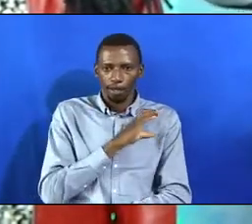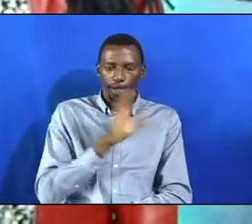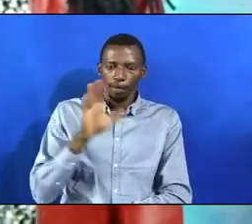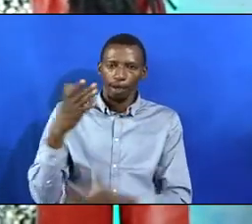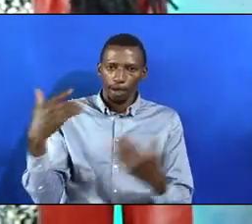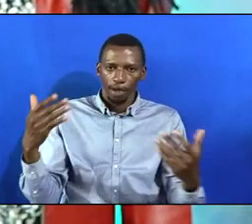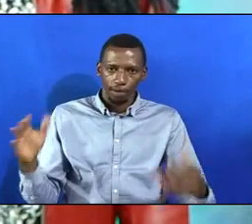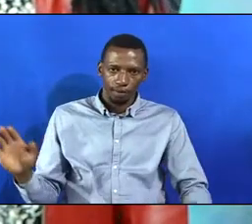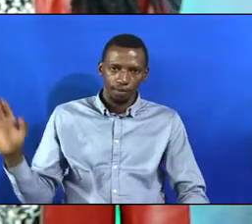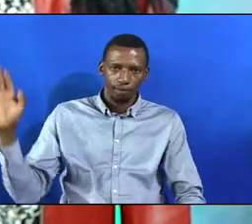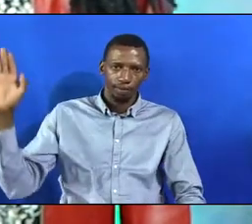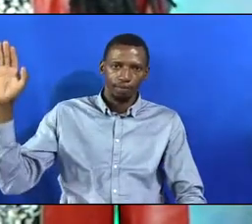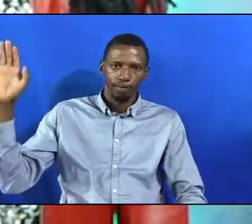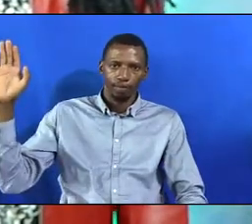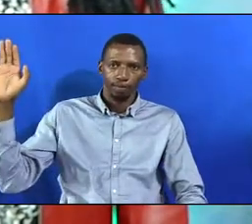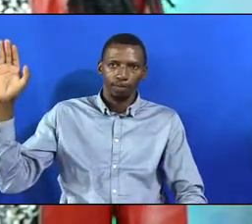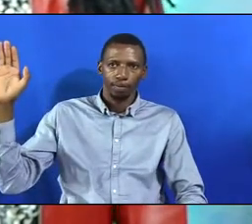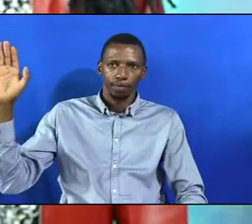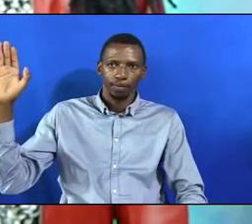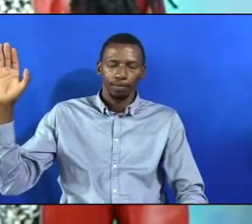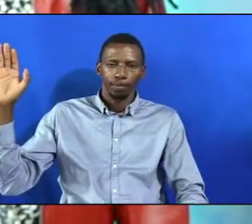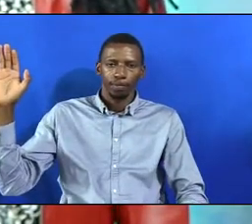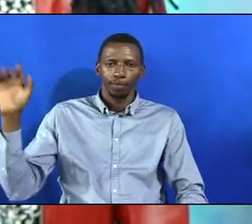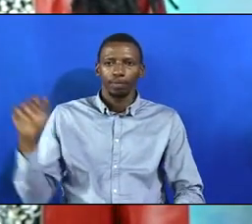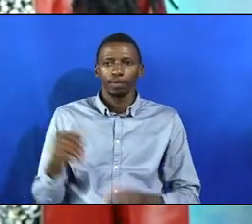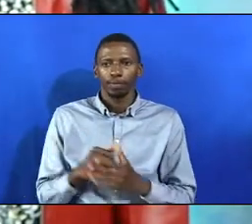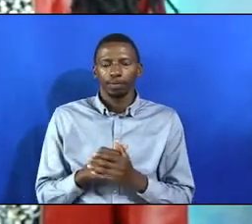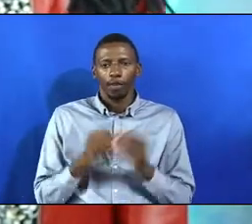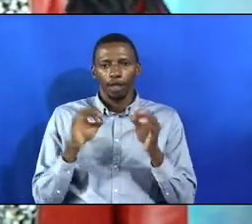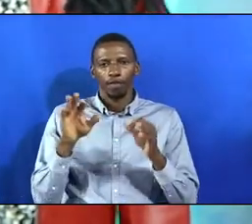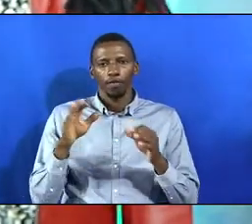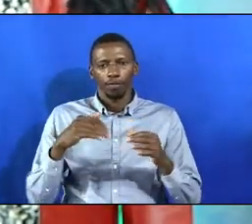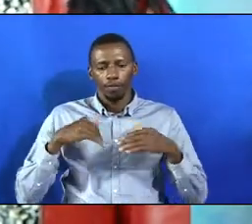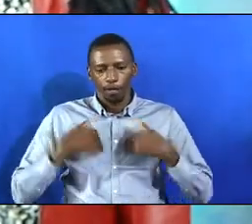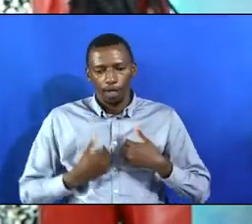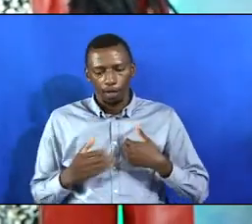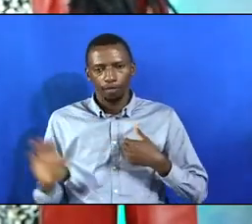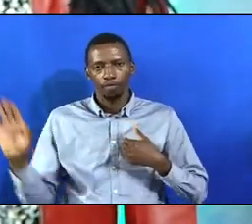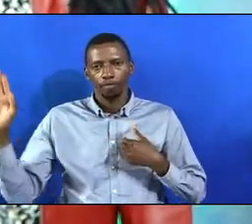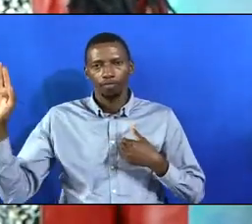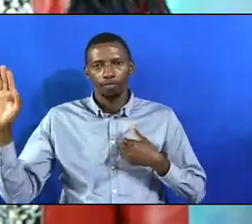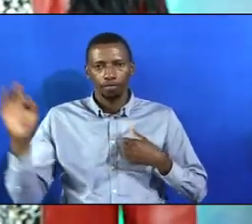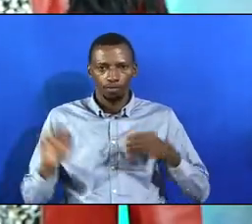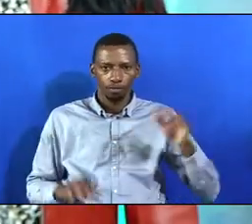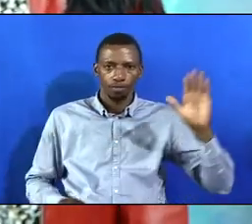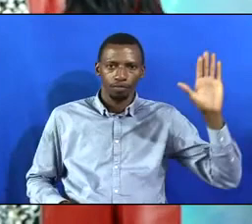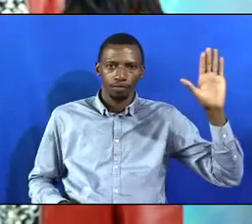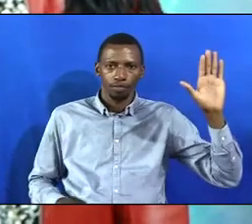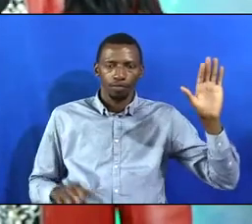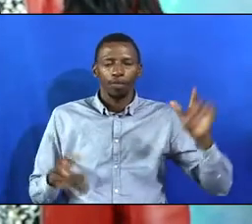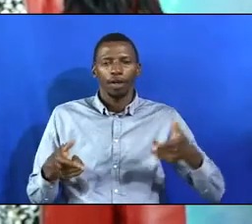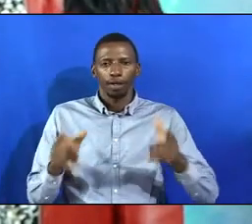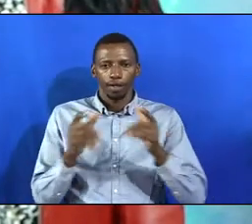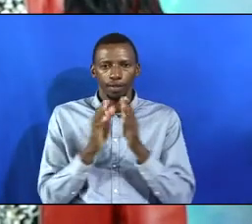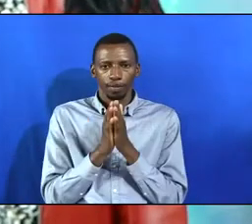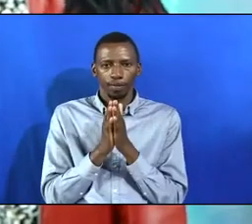throughout. If it is tired, you exchange it with the other one. Let the hand remain up throughout. Let us